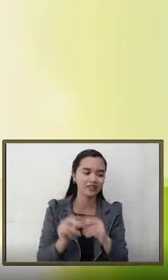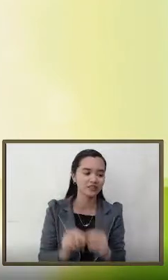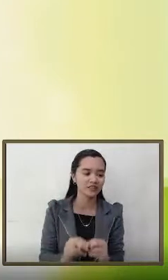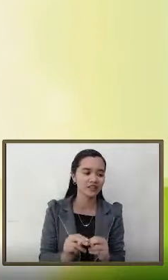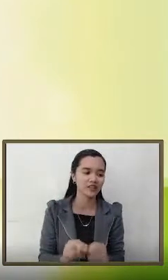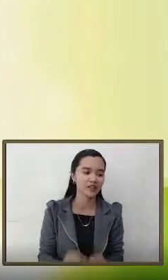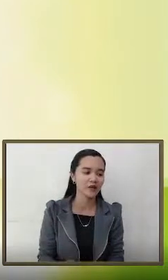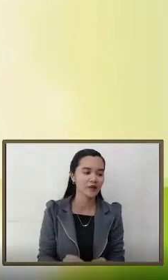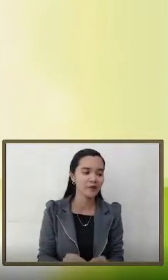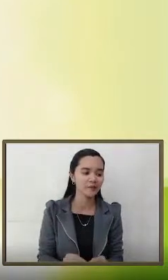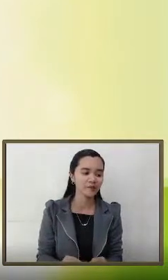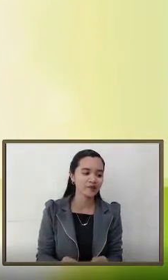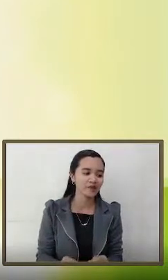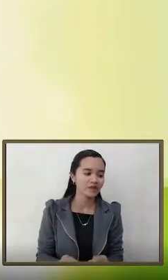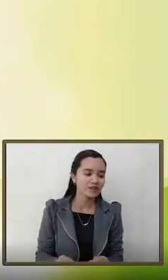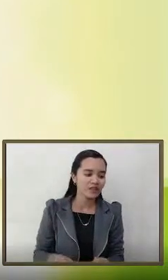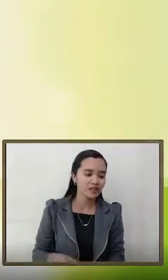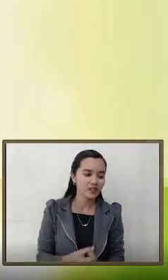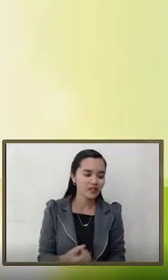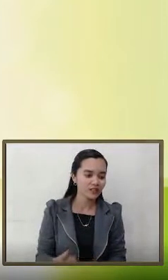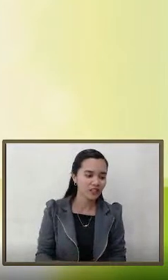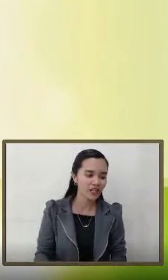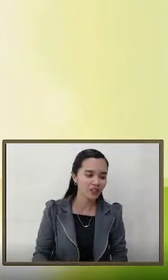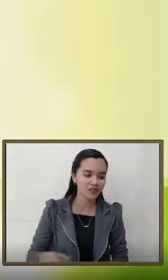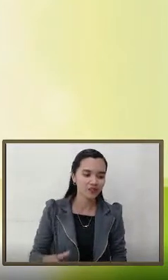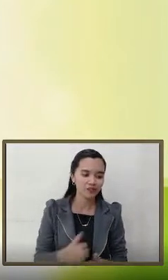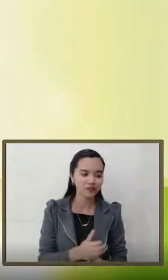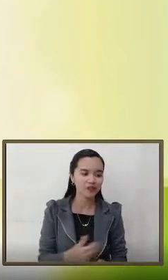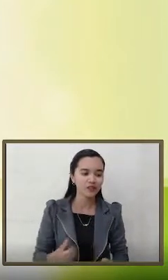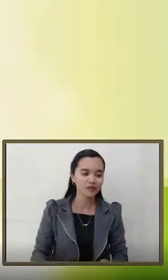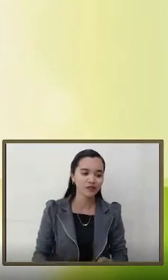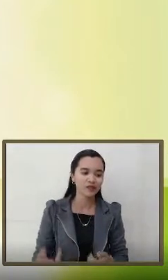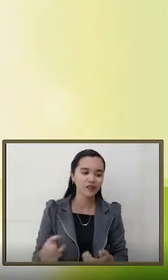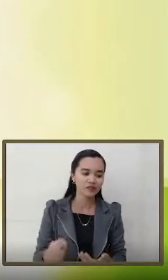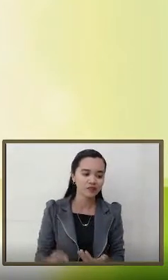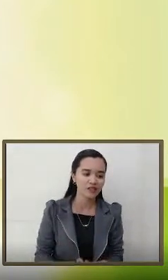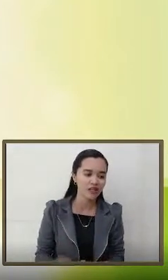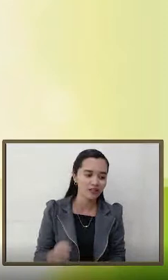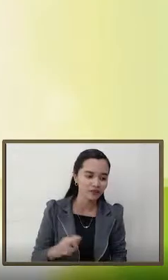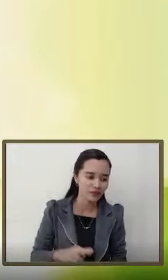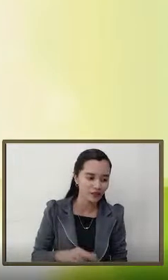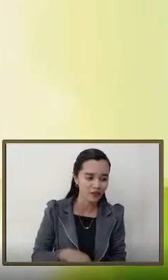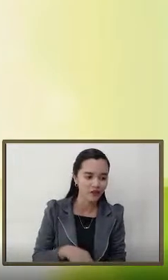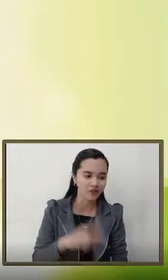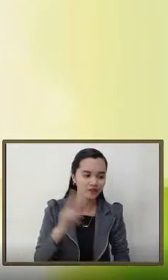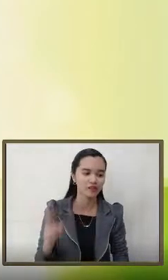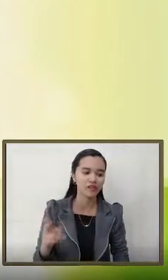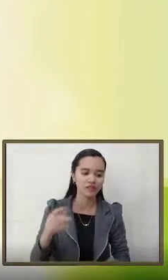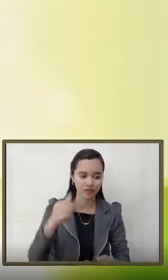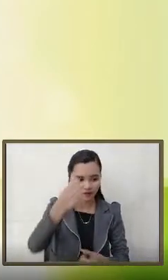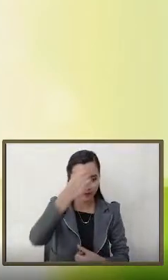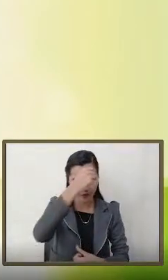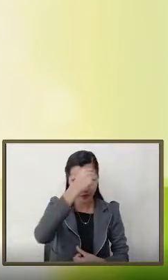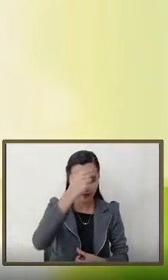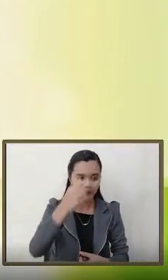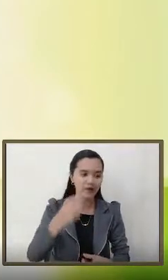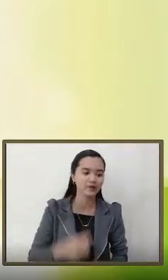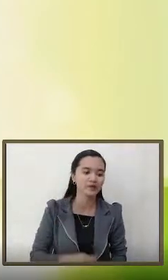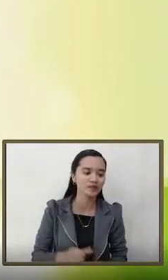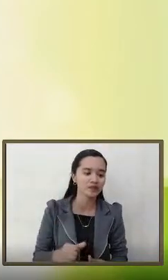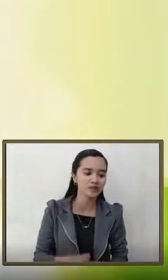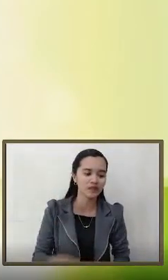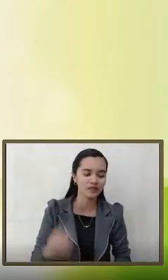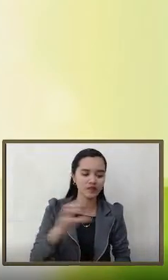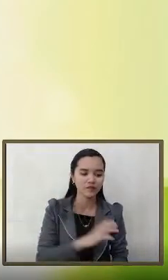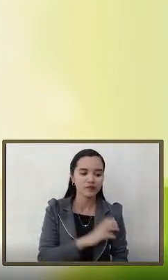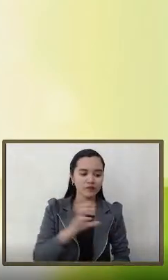has done. On the third verse, when you look at others with their lands and gold, think that Christ has promised you